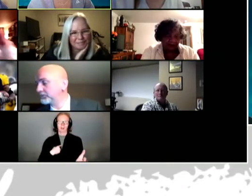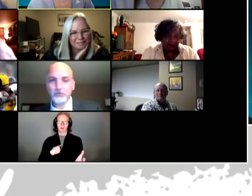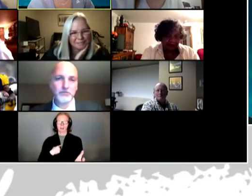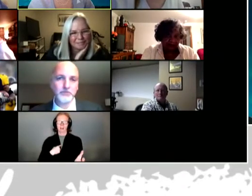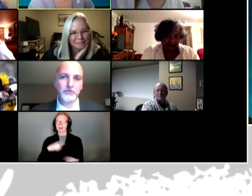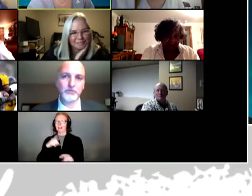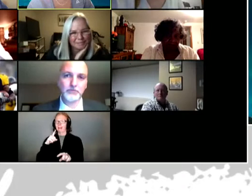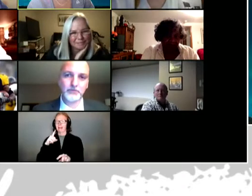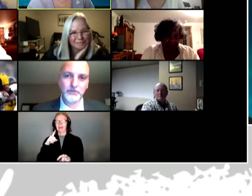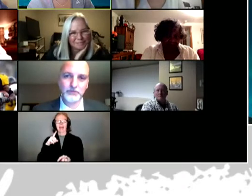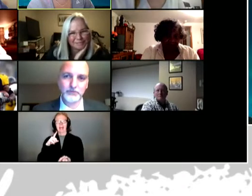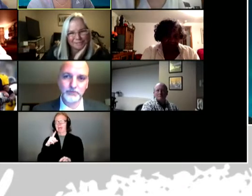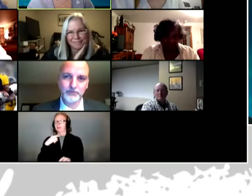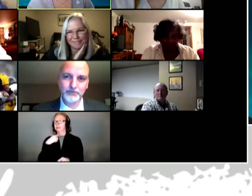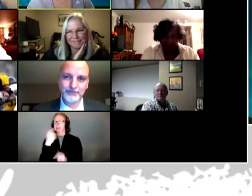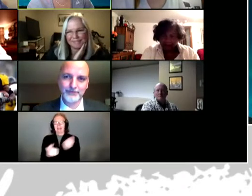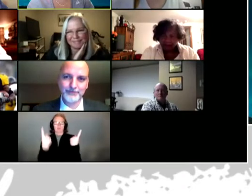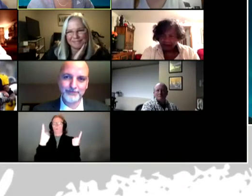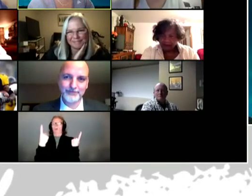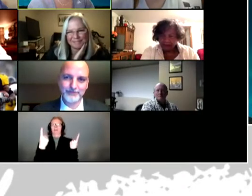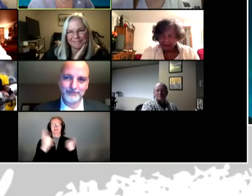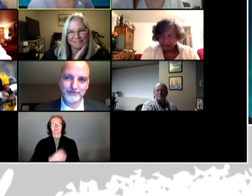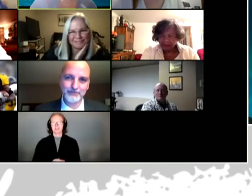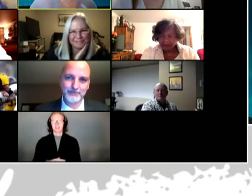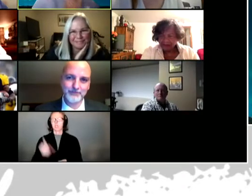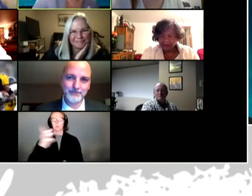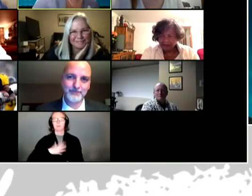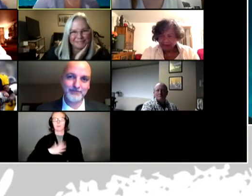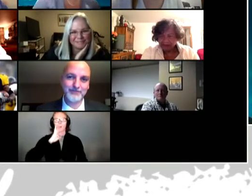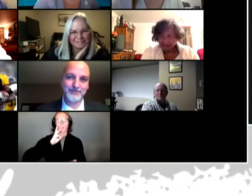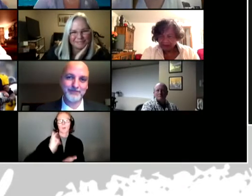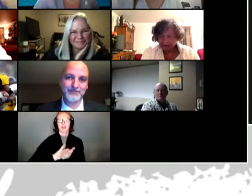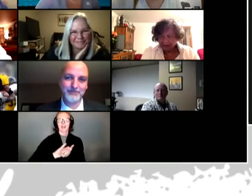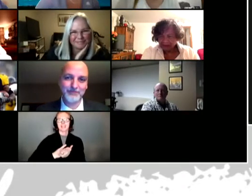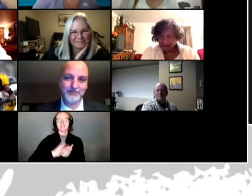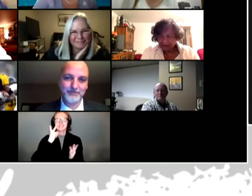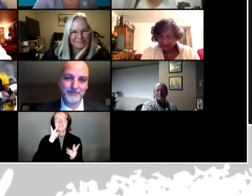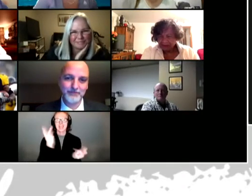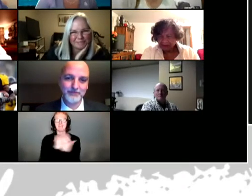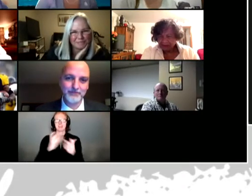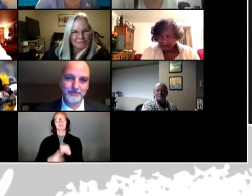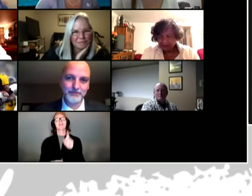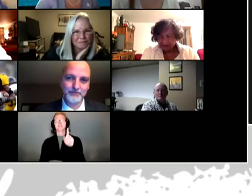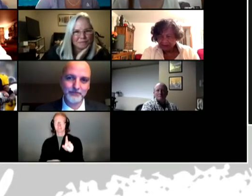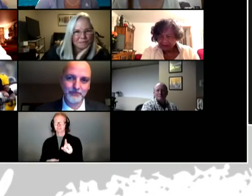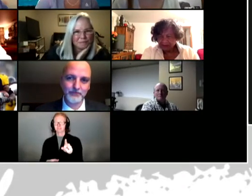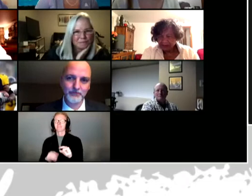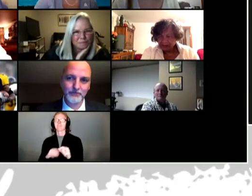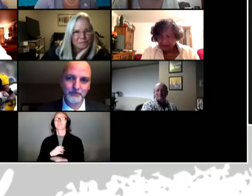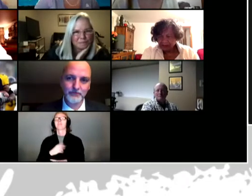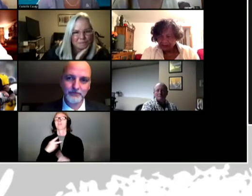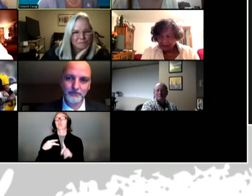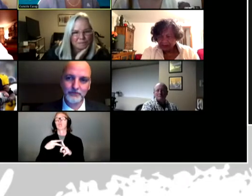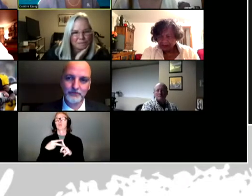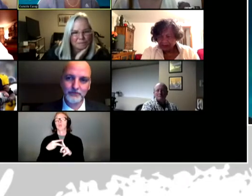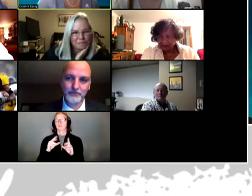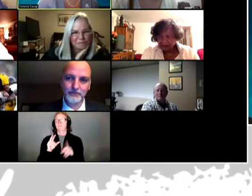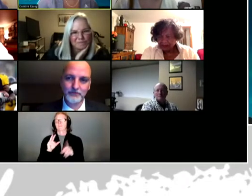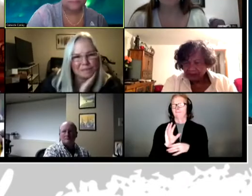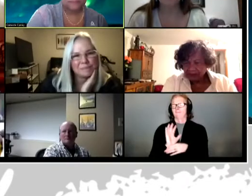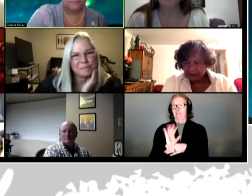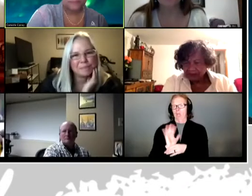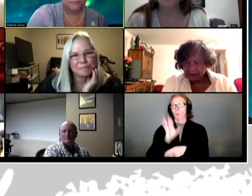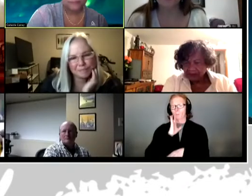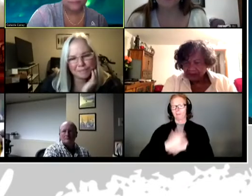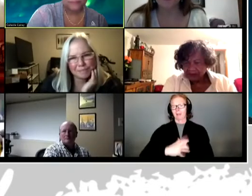I commit yes, in front of everyone have, as all of you as witnesses. Yes, we will have YouTube videos. Okay. Recorded so that